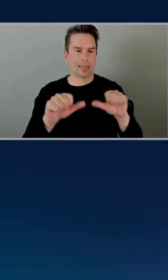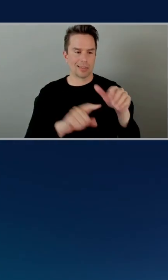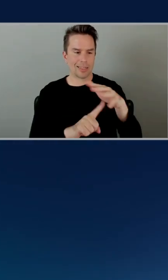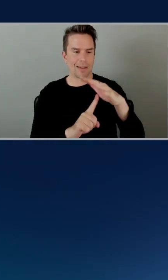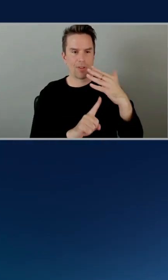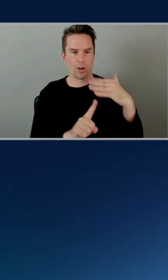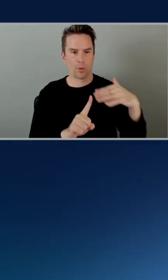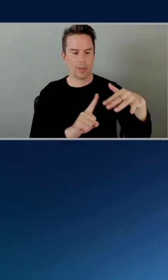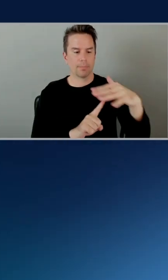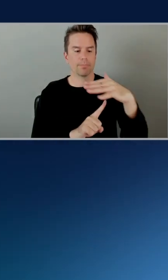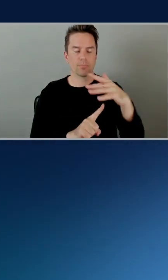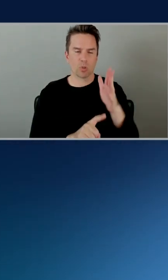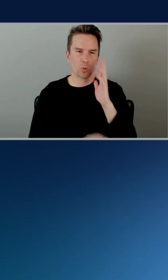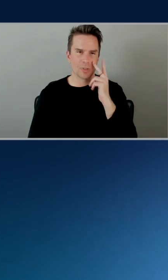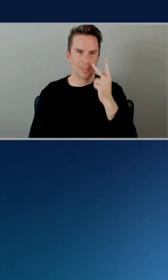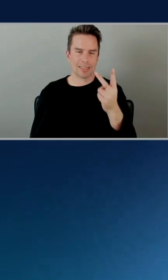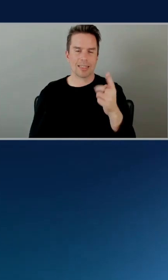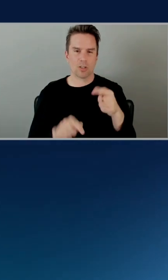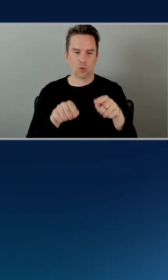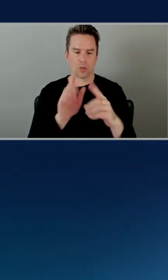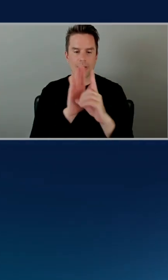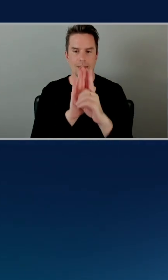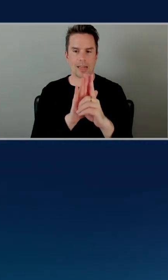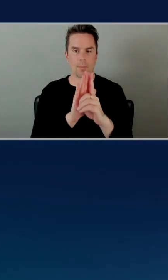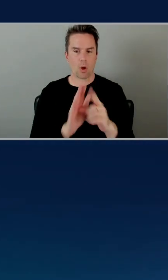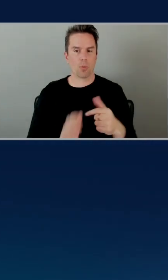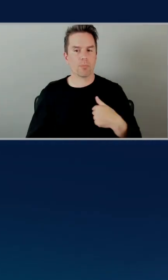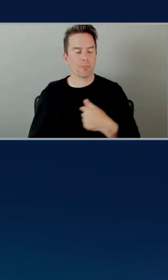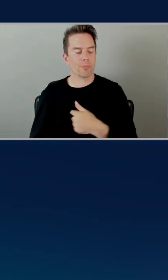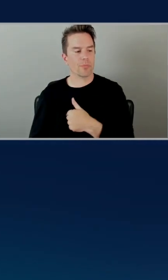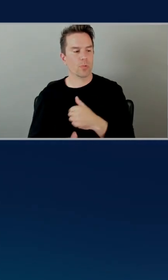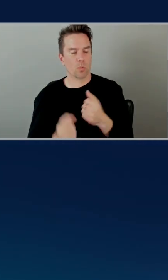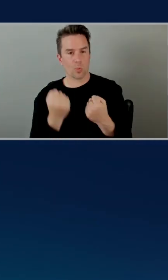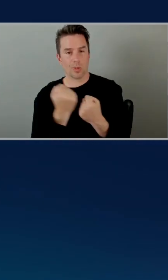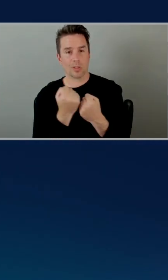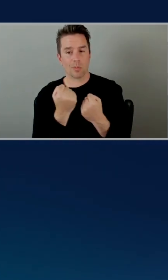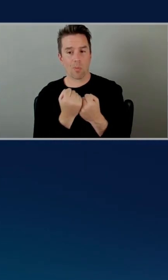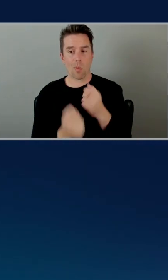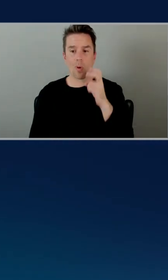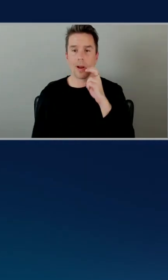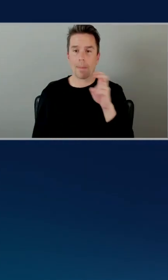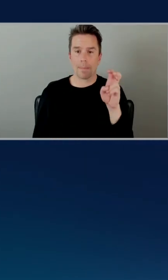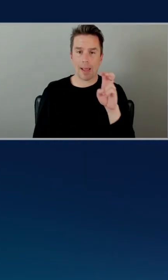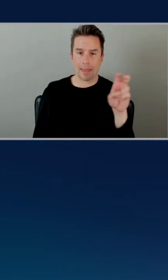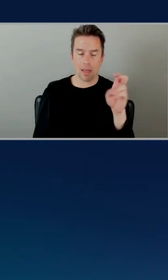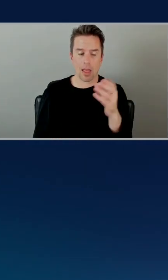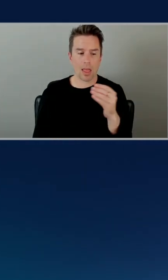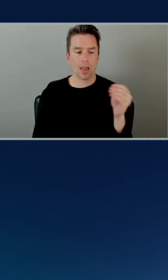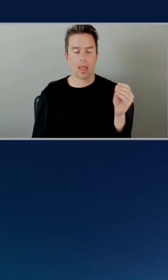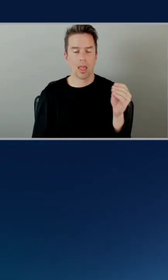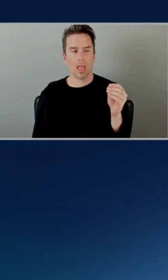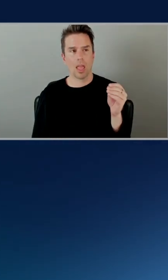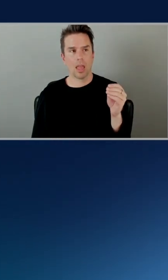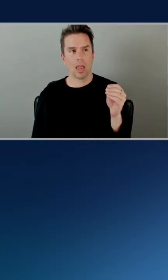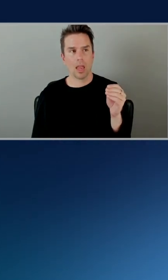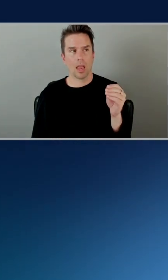demo. And so we support Python, and as it evolves out past